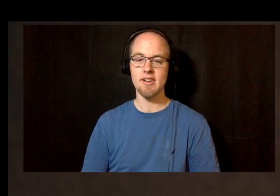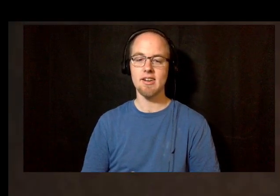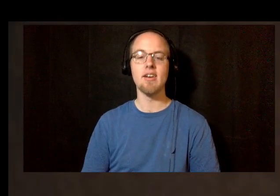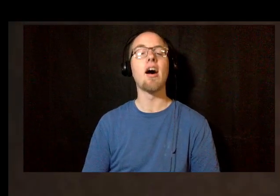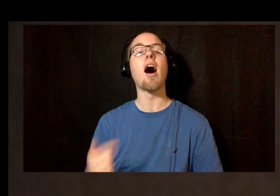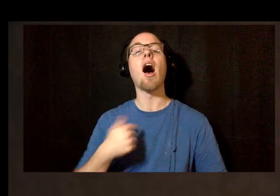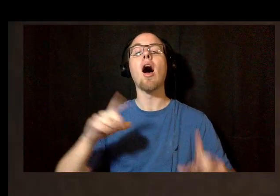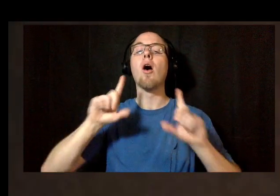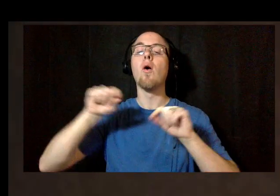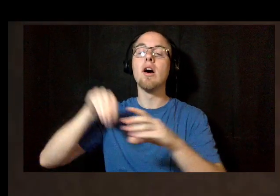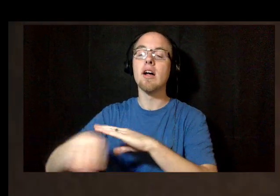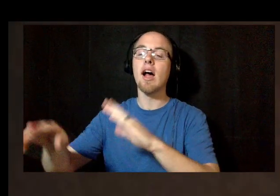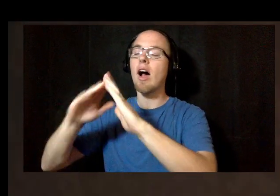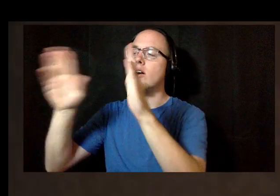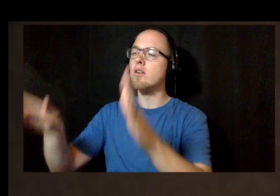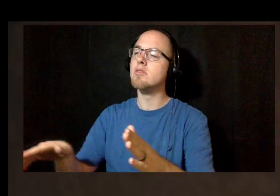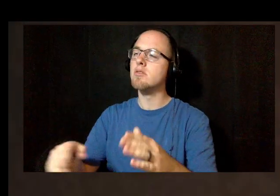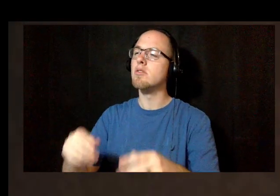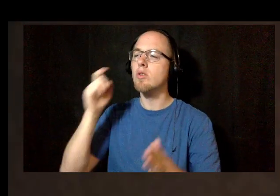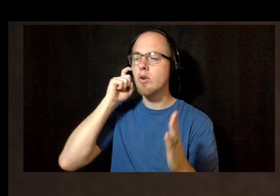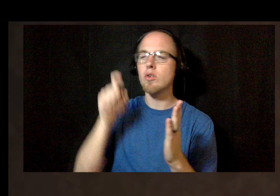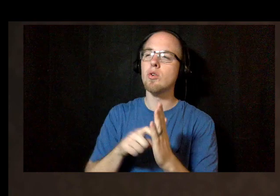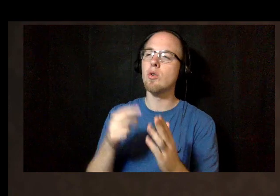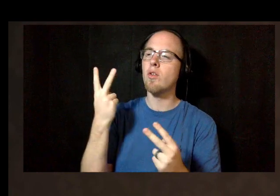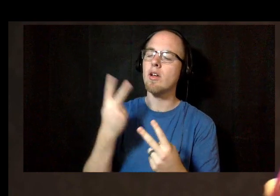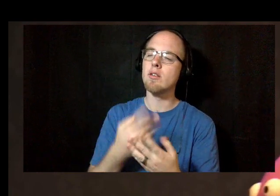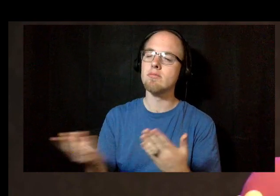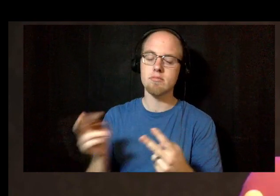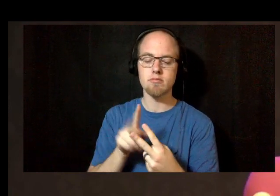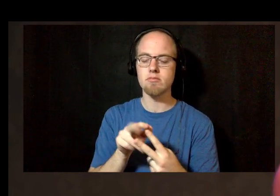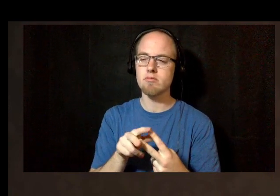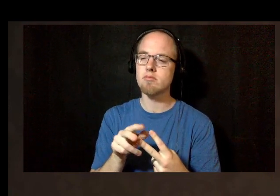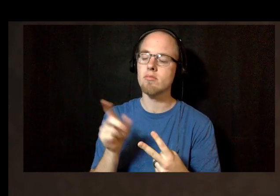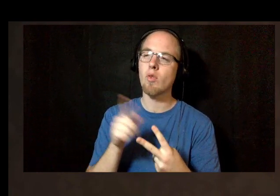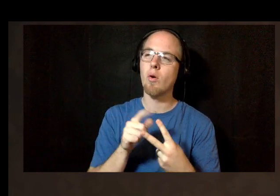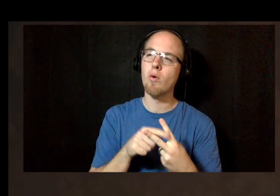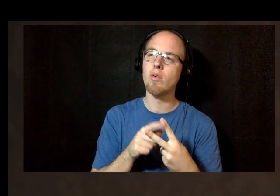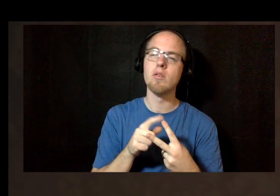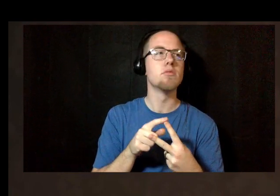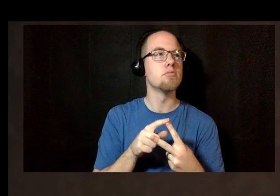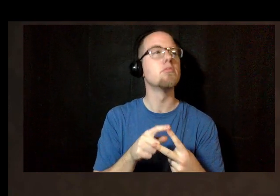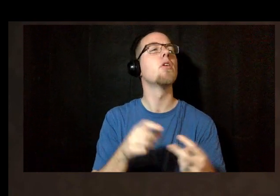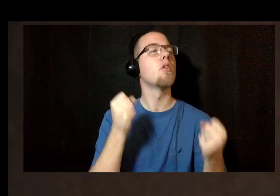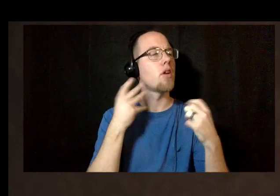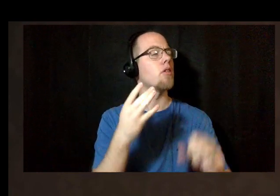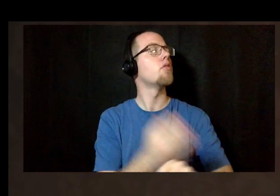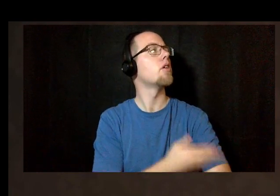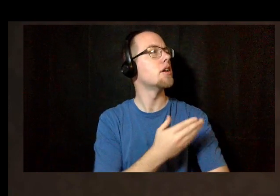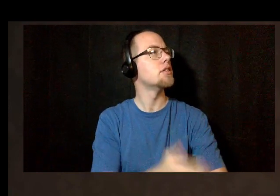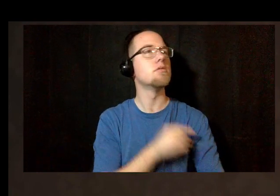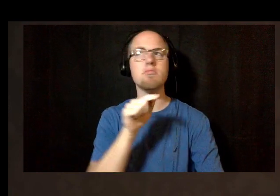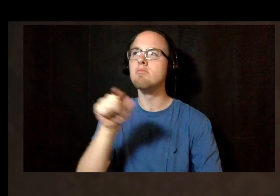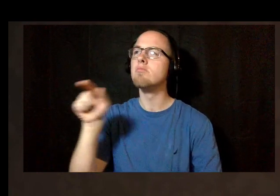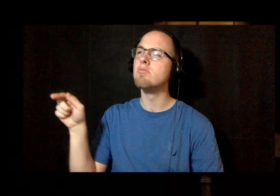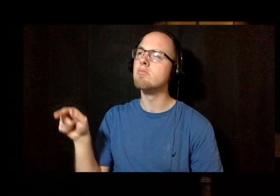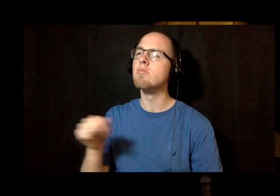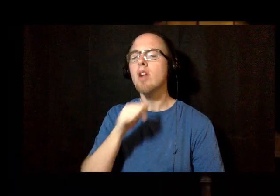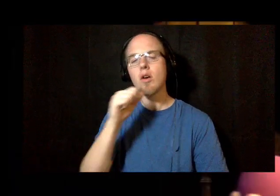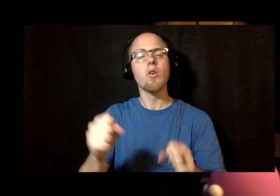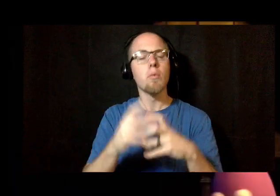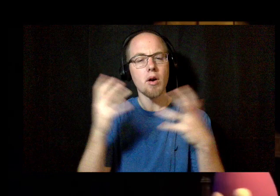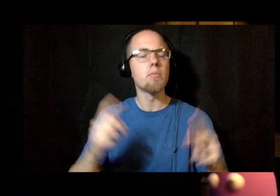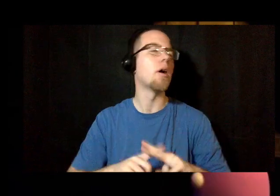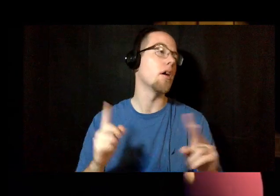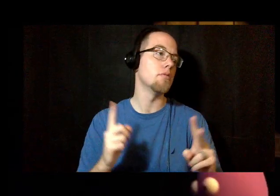I go into the house and I notice two things immediately. One, this is a house in the throes of renovation. Nothing too extreme, but there's